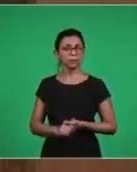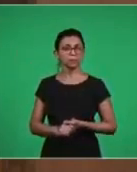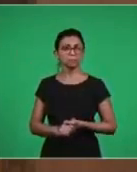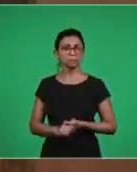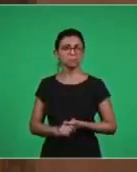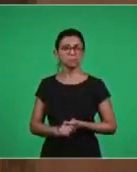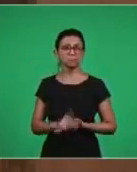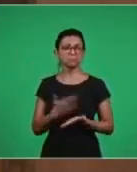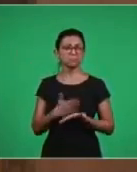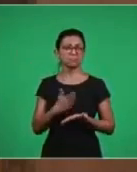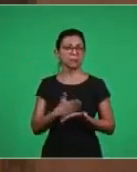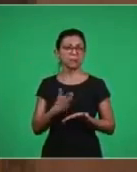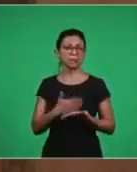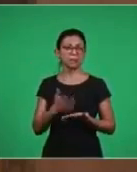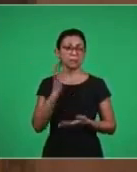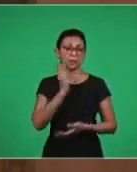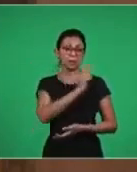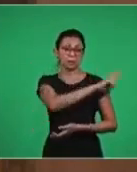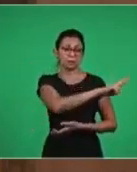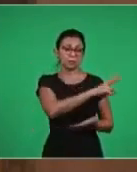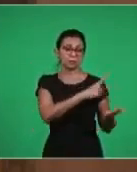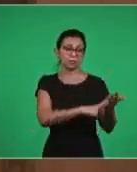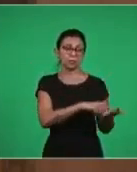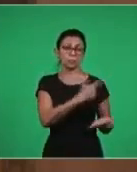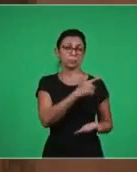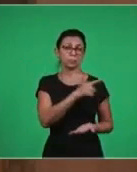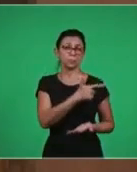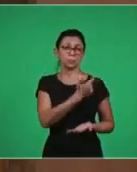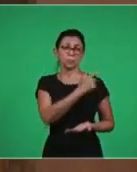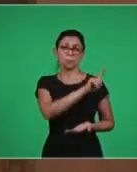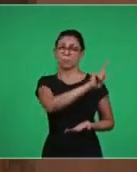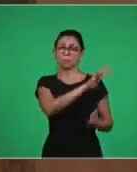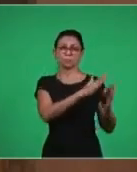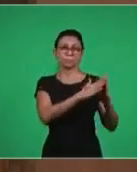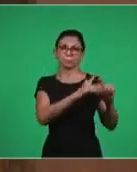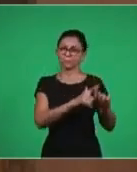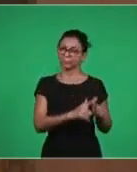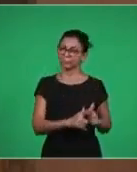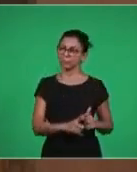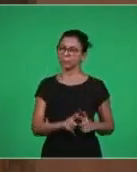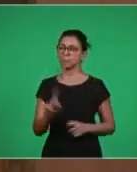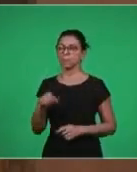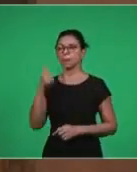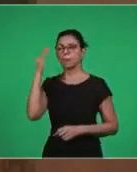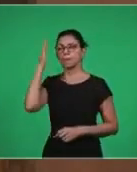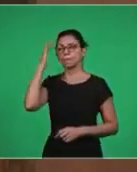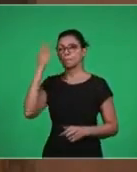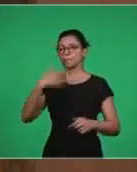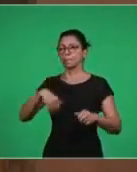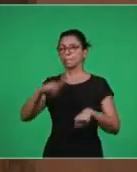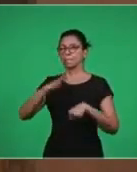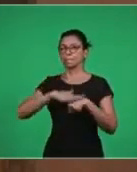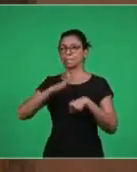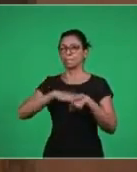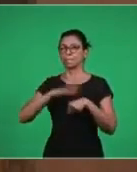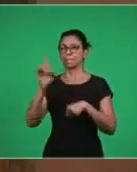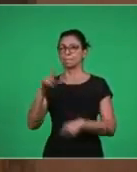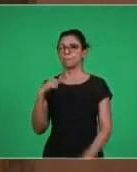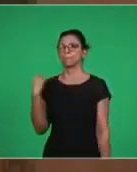the other people's religion. Today, we need to understand that the responsibility is